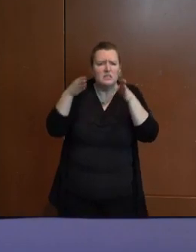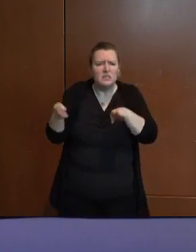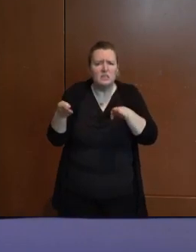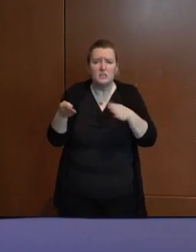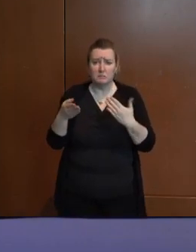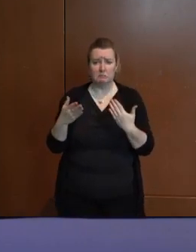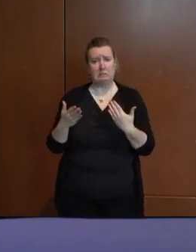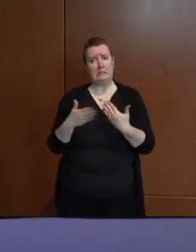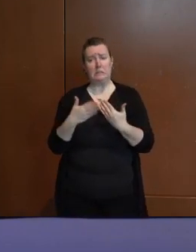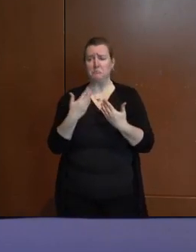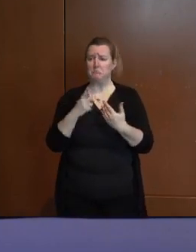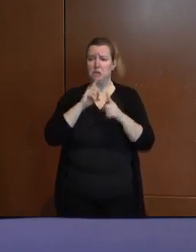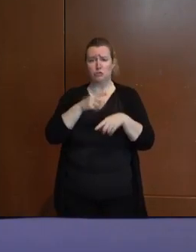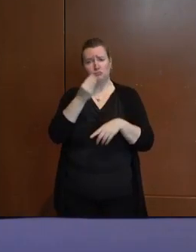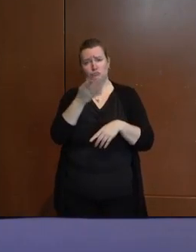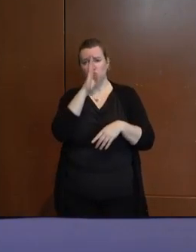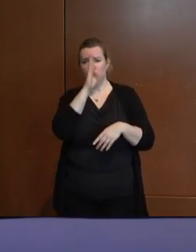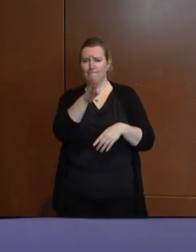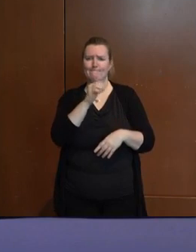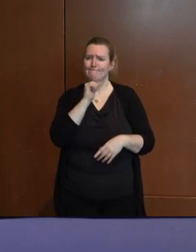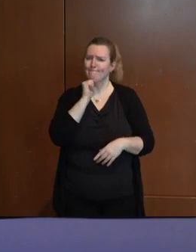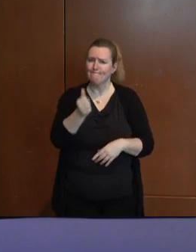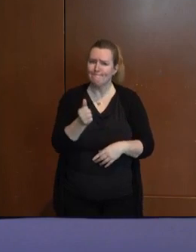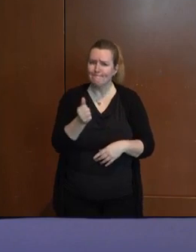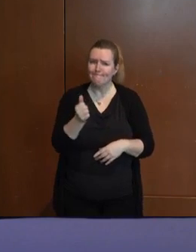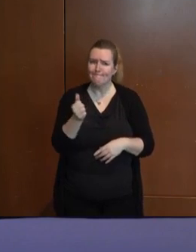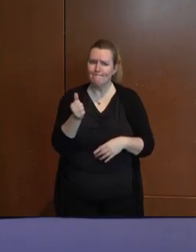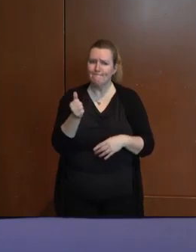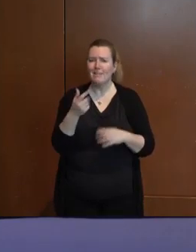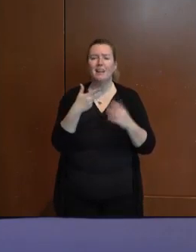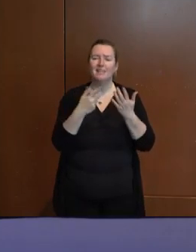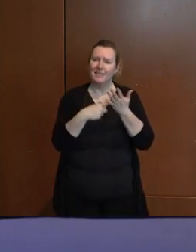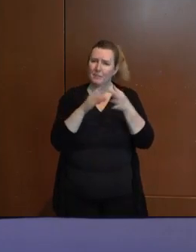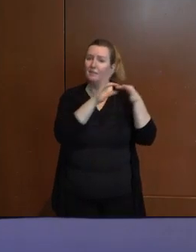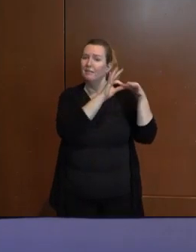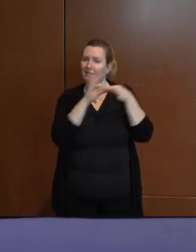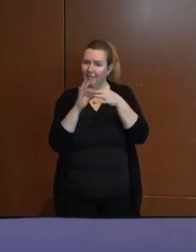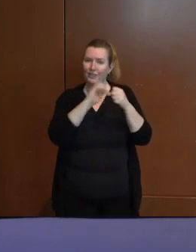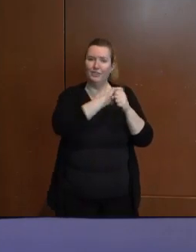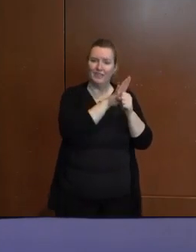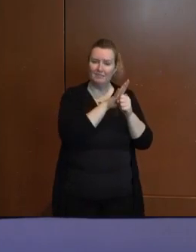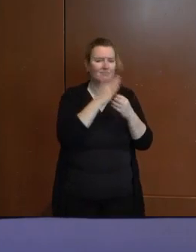And just by nature of the notion of a long-term care facility,